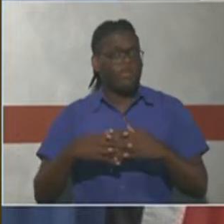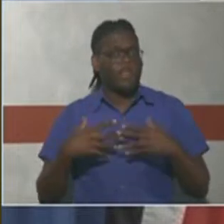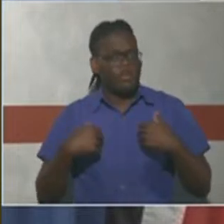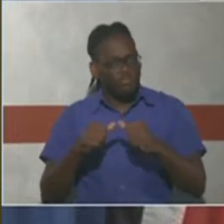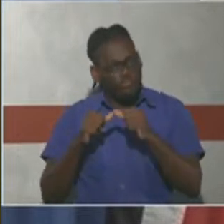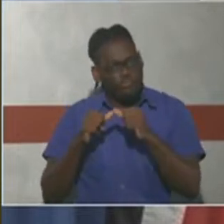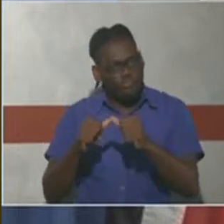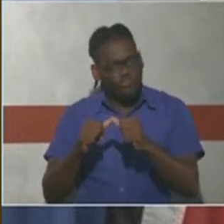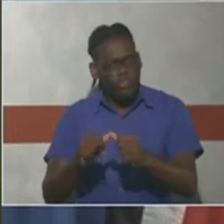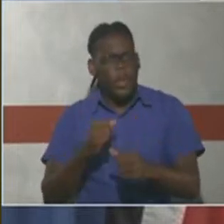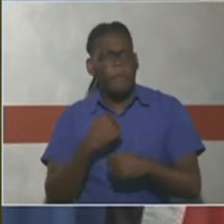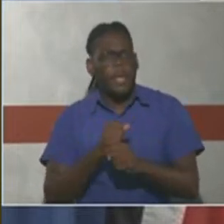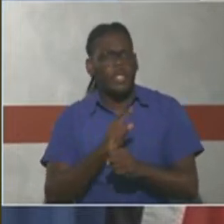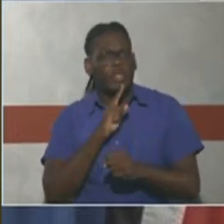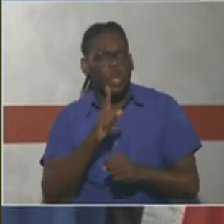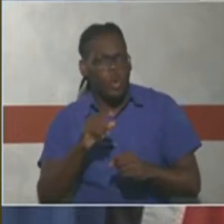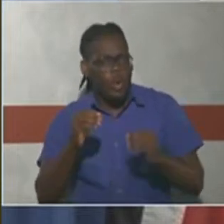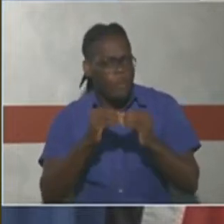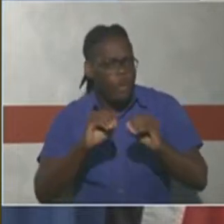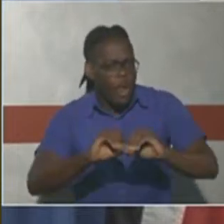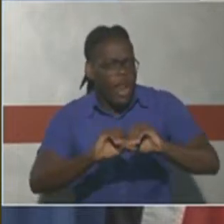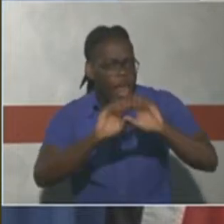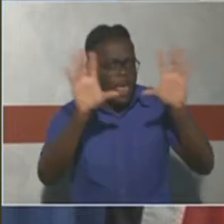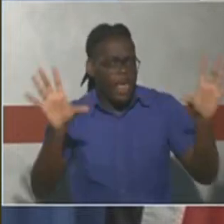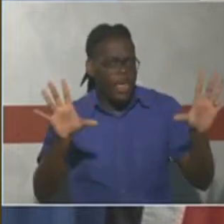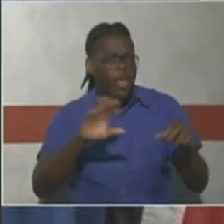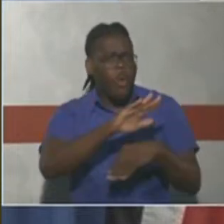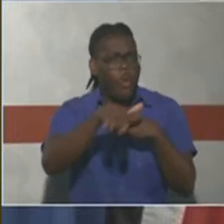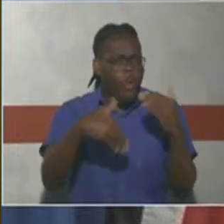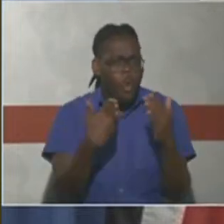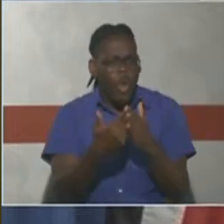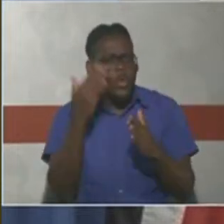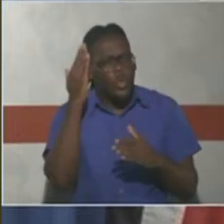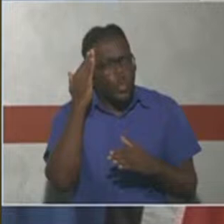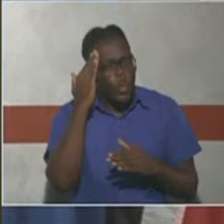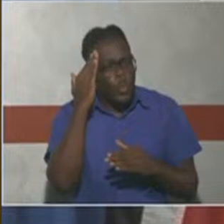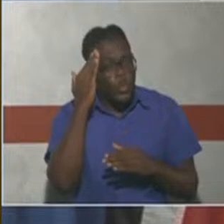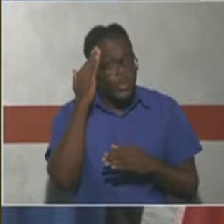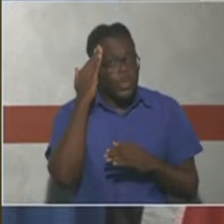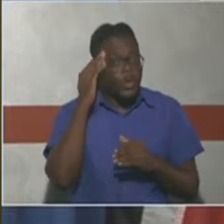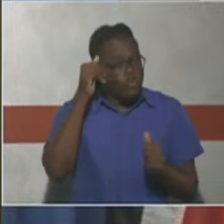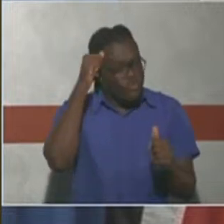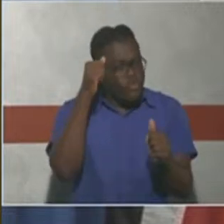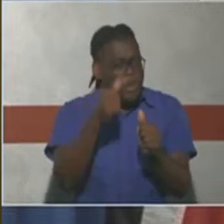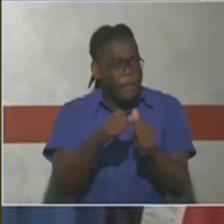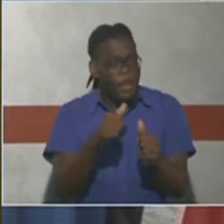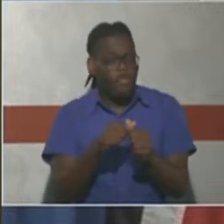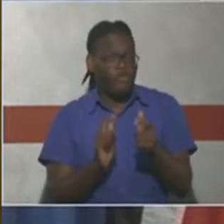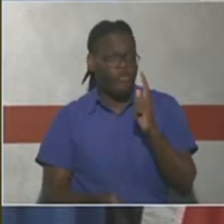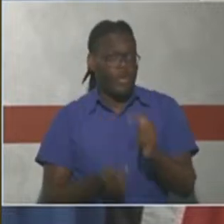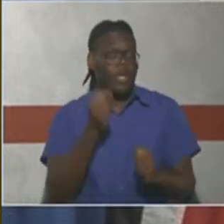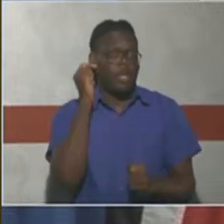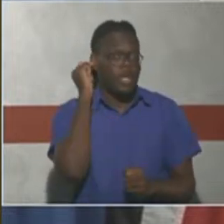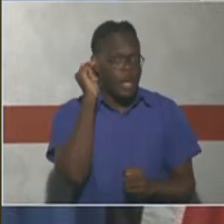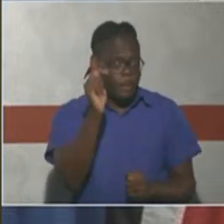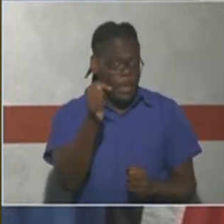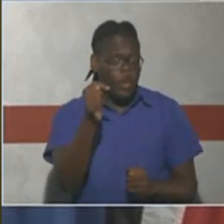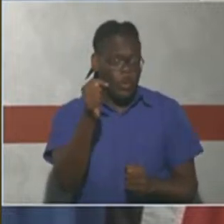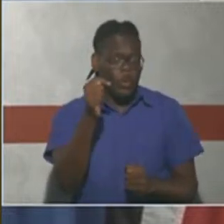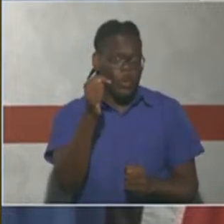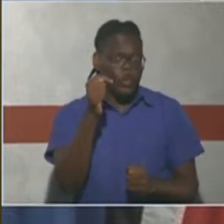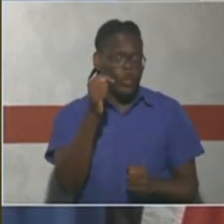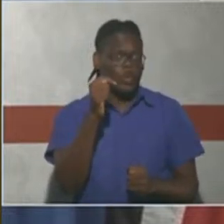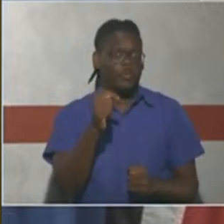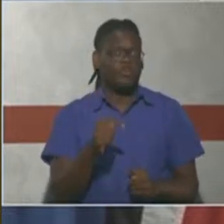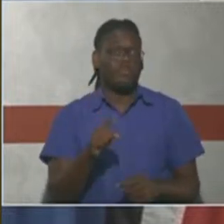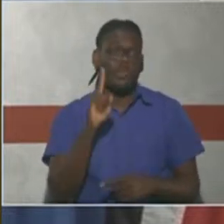difficulty, Trinidad and Tobago maintained its centuries-old relationship with our closest neighbor just 7